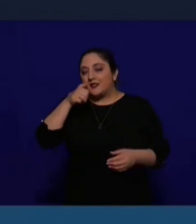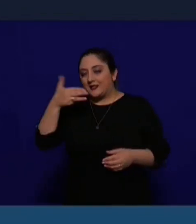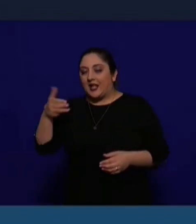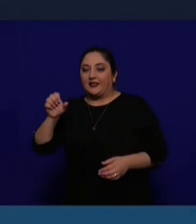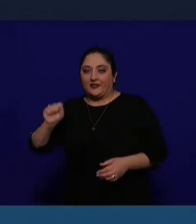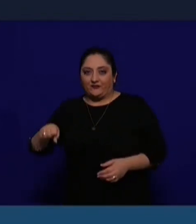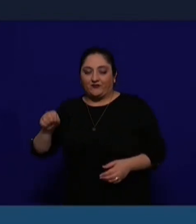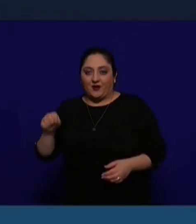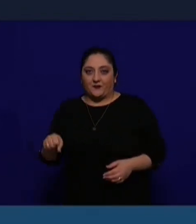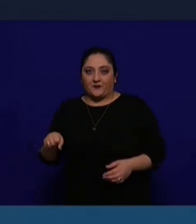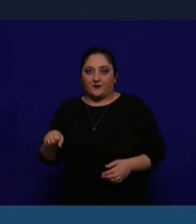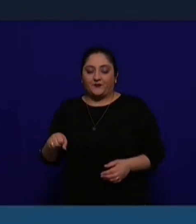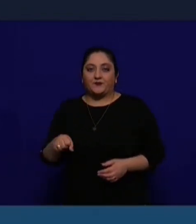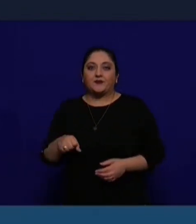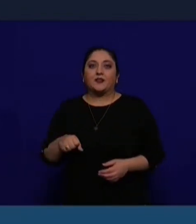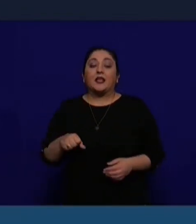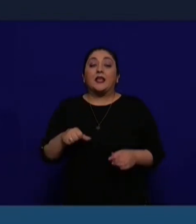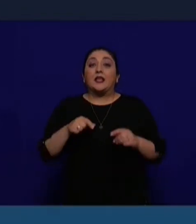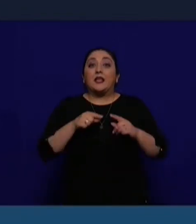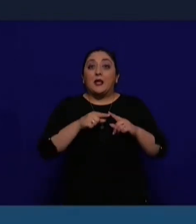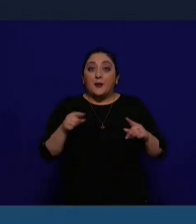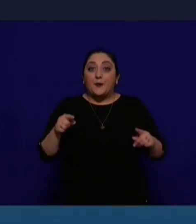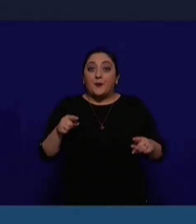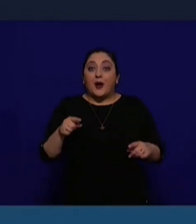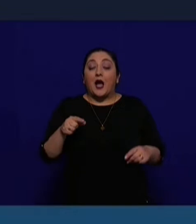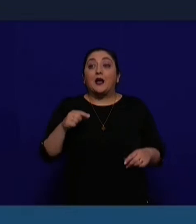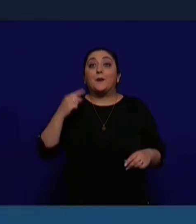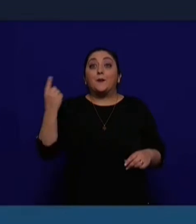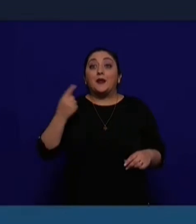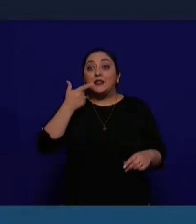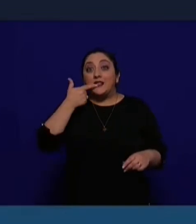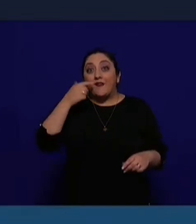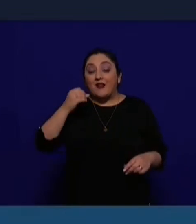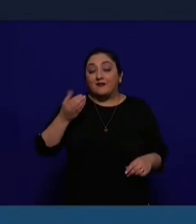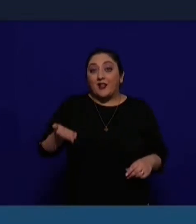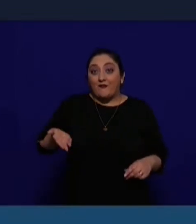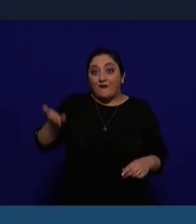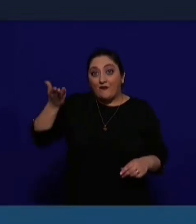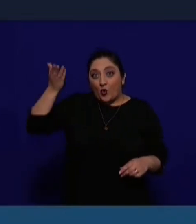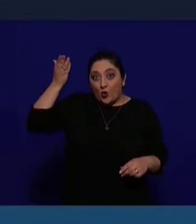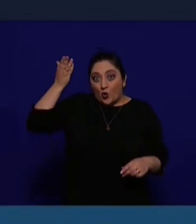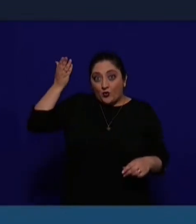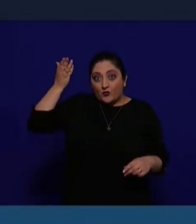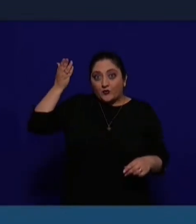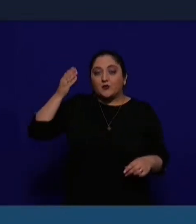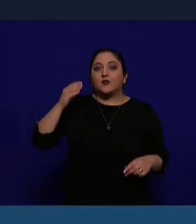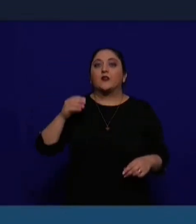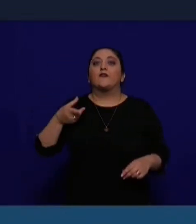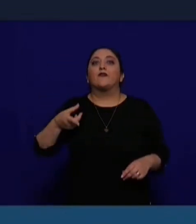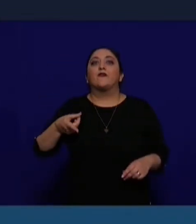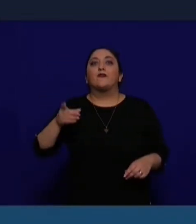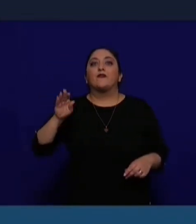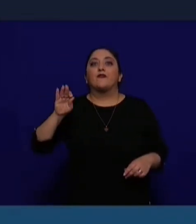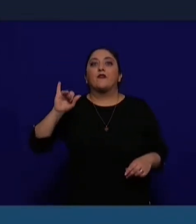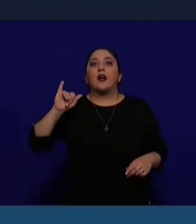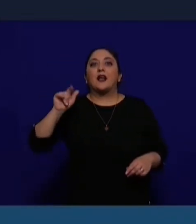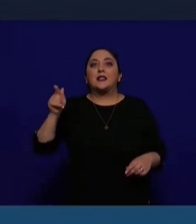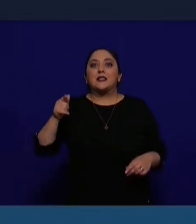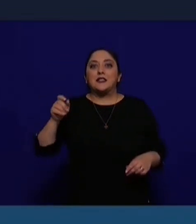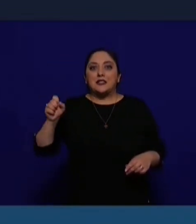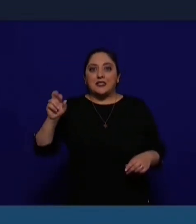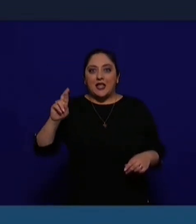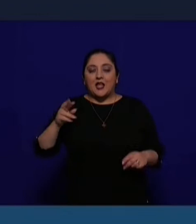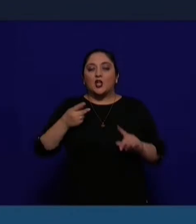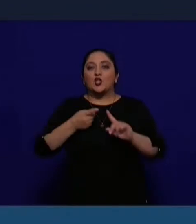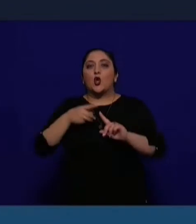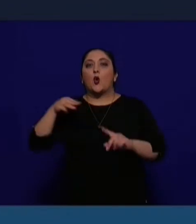79 sena. Dawk in-nies li għandhom il-fuq minn 70 sena qegħdin jingħataw bil-Pfizer jew inkella Moderna u dawk il-persuni